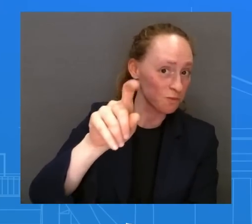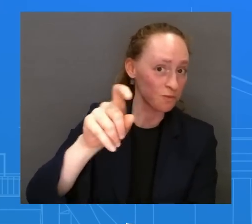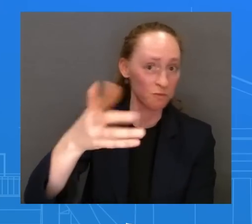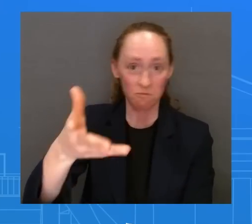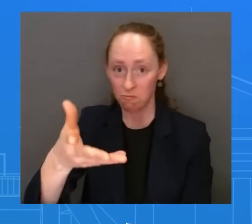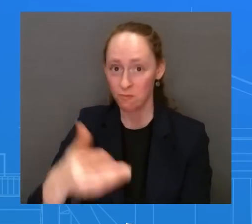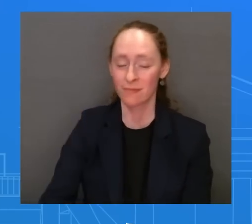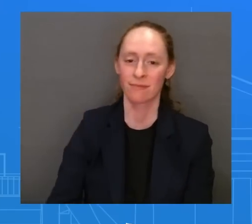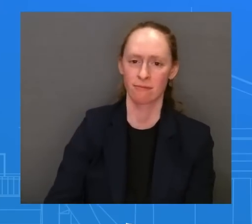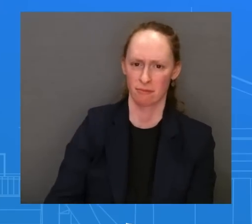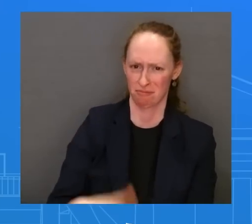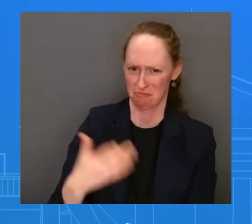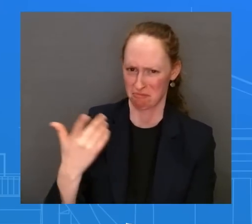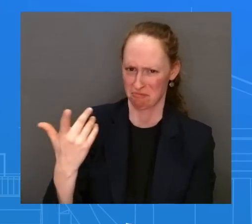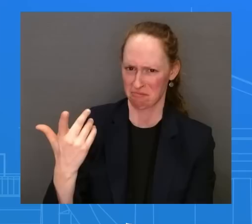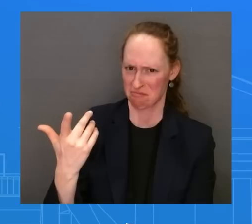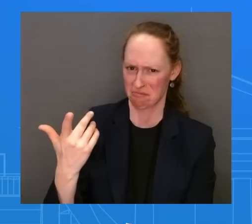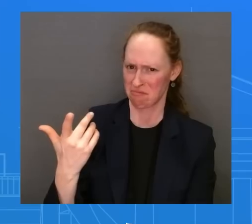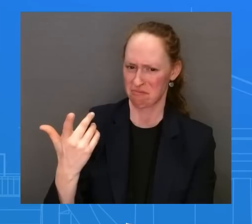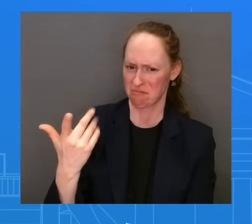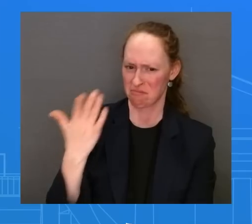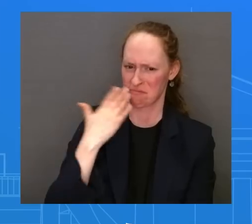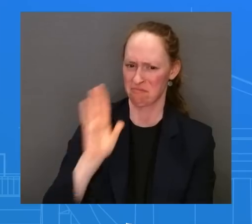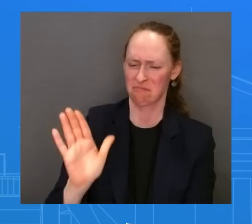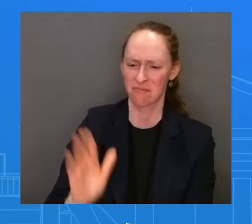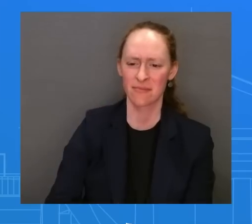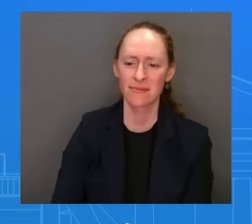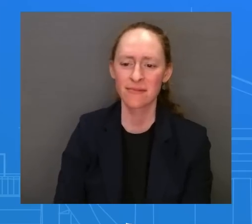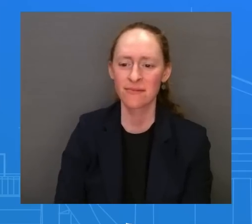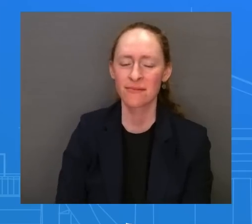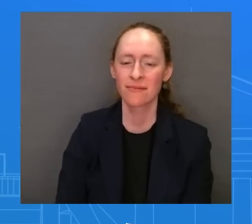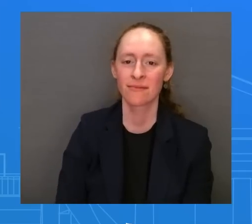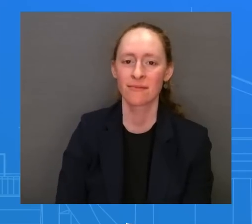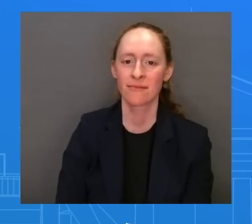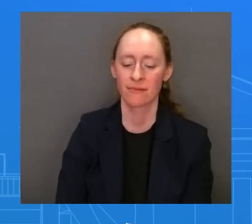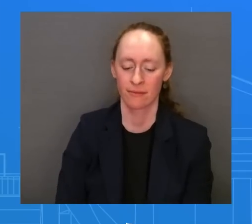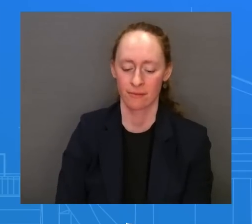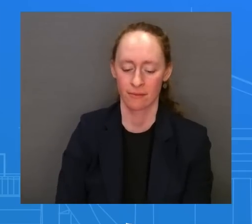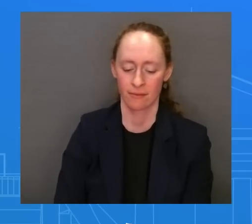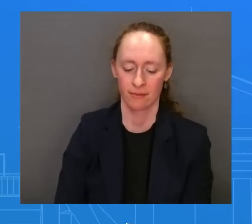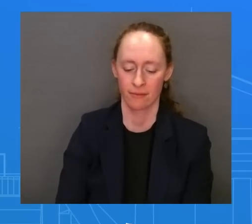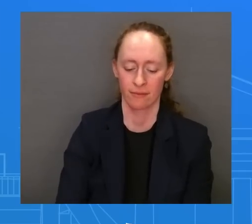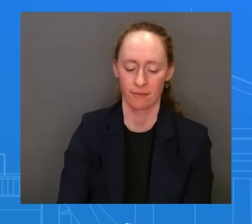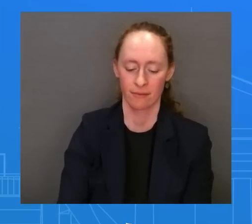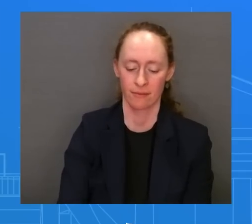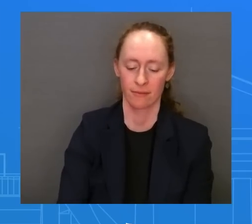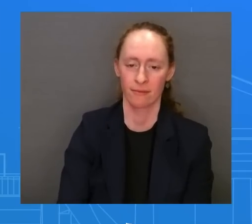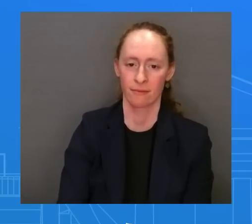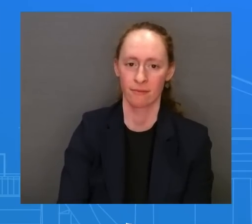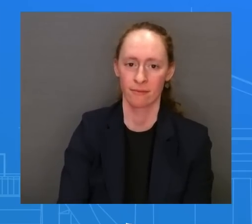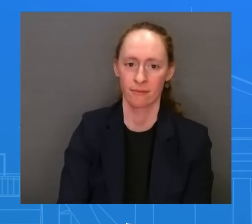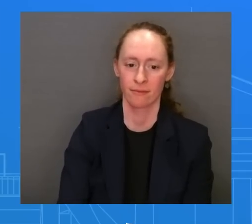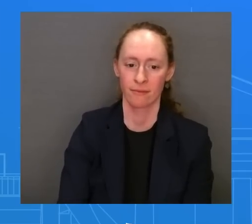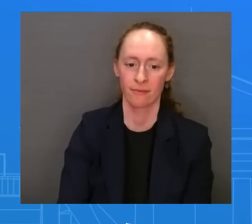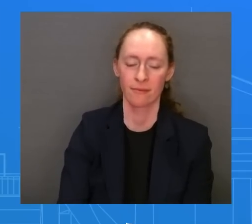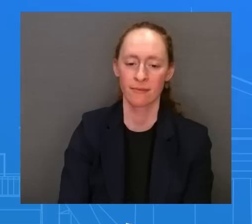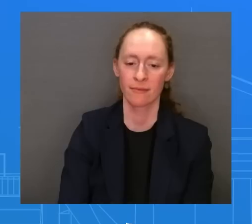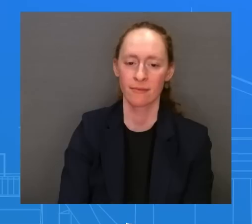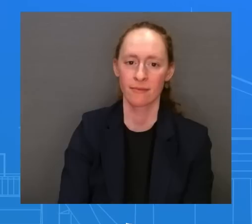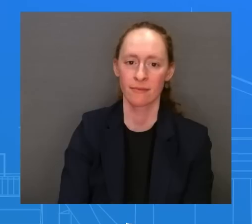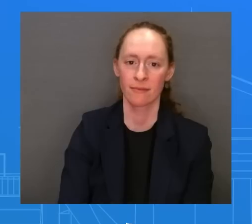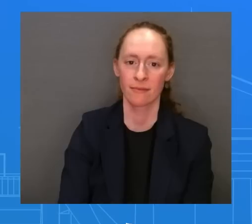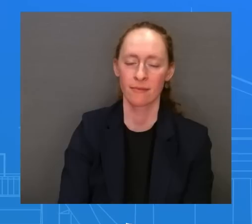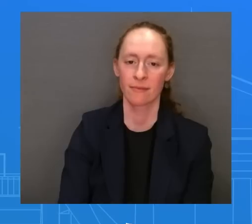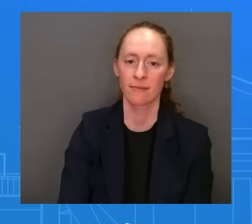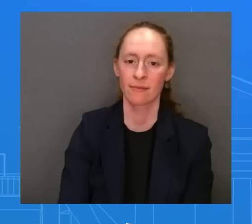I would tell you is and we've said this from the very beginning that only president zielinski can determine if and when he's ready to negotiate